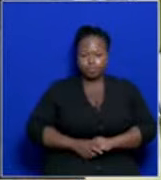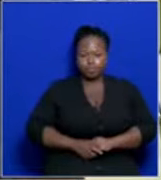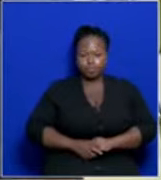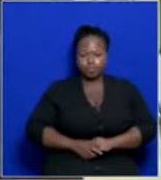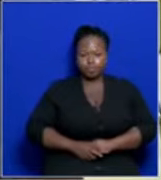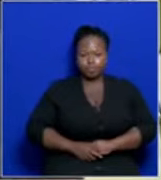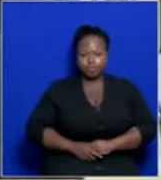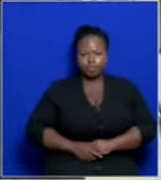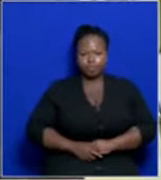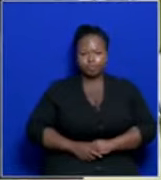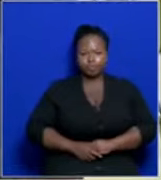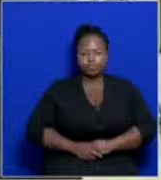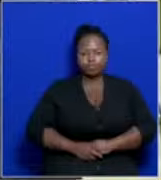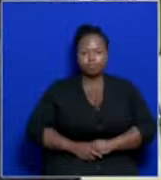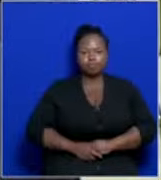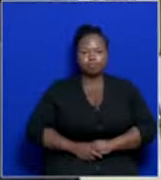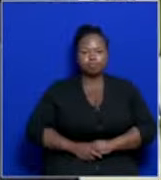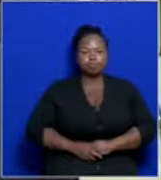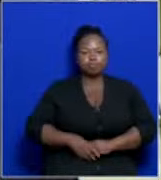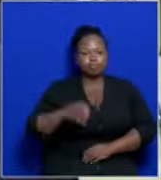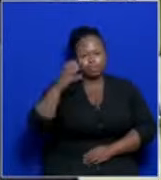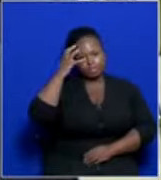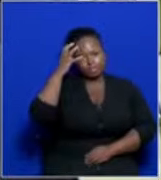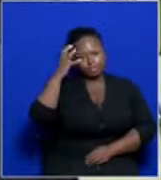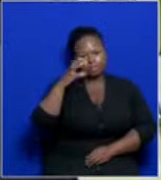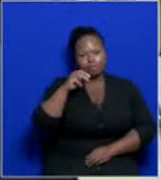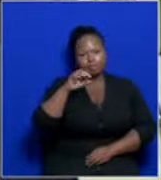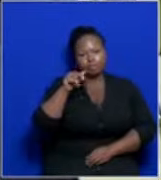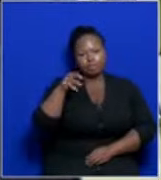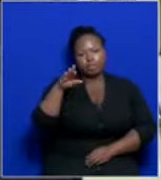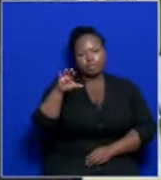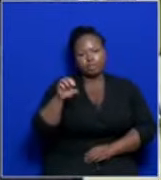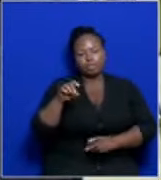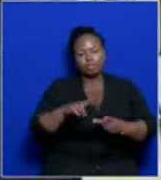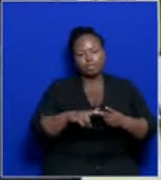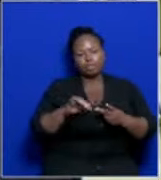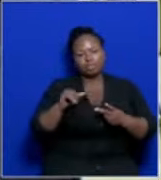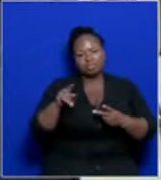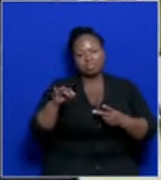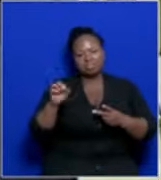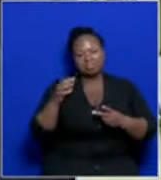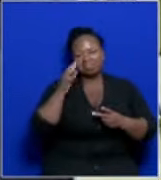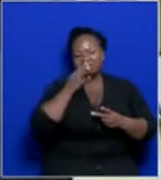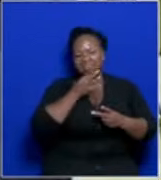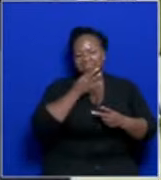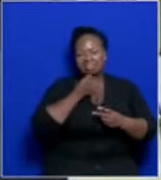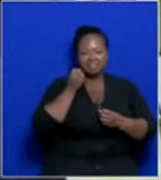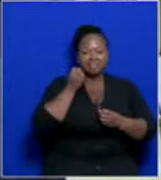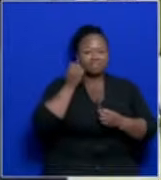Chief Mabandla and Commissioner Space complain of lack of feedback with regard to EMPD